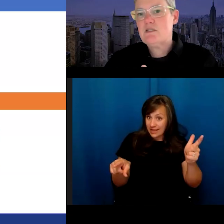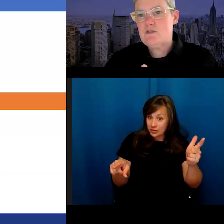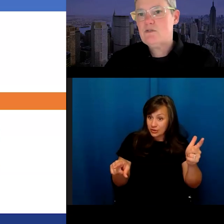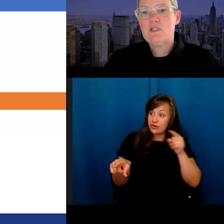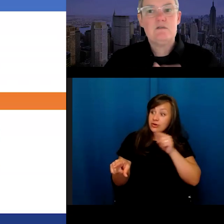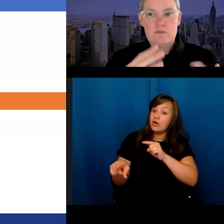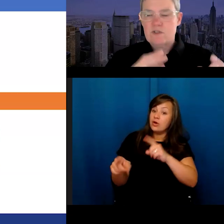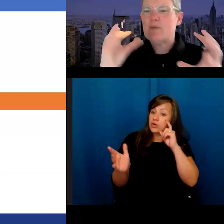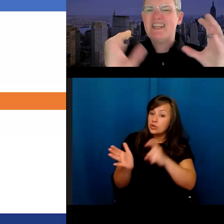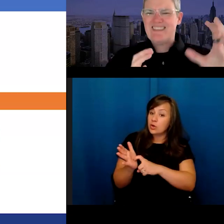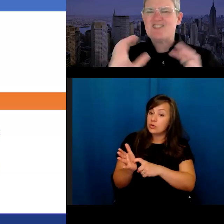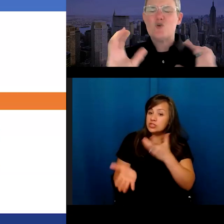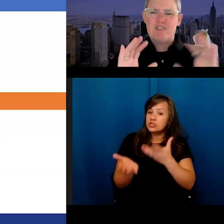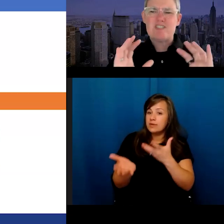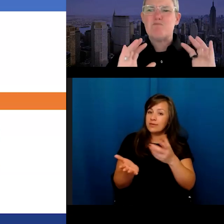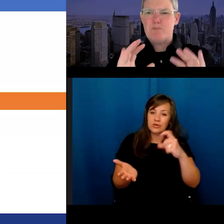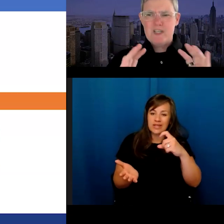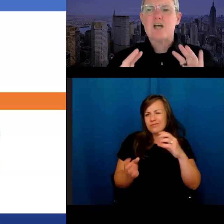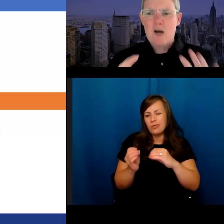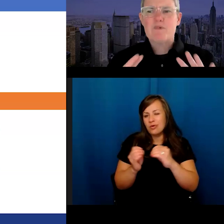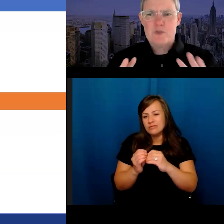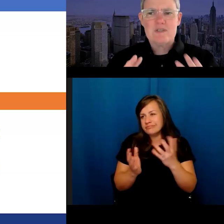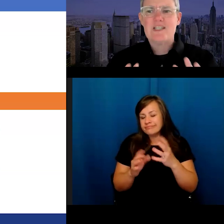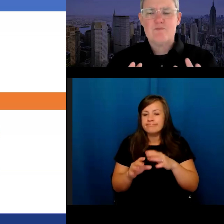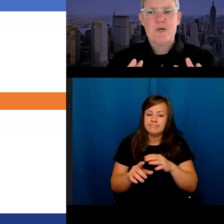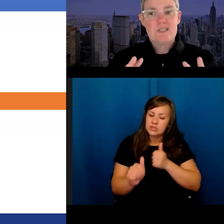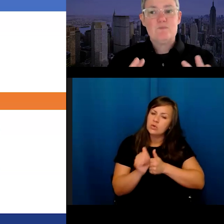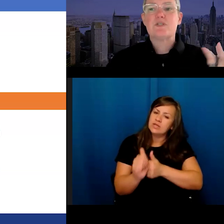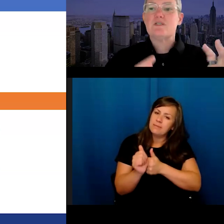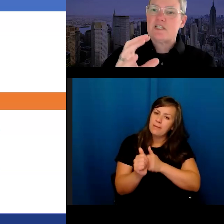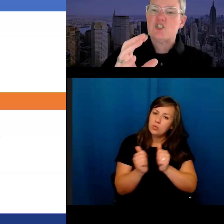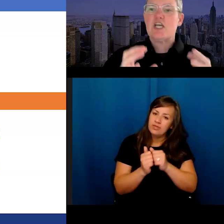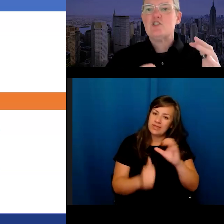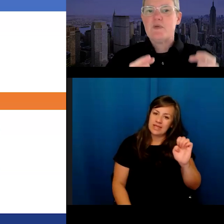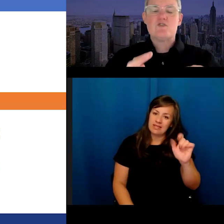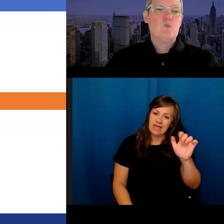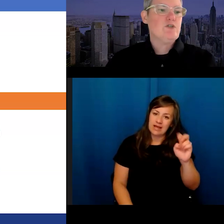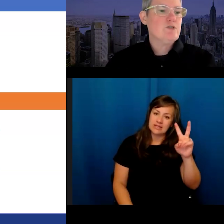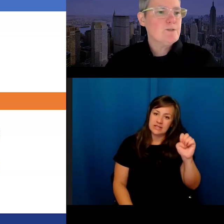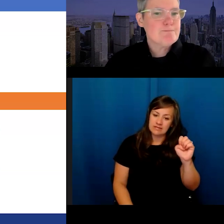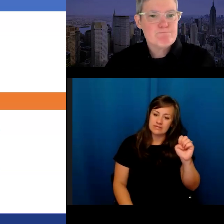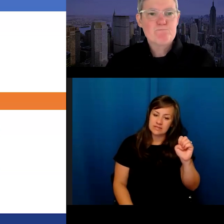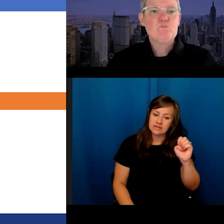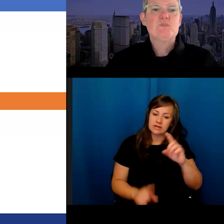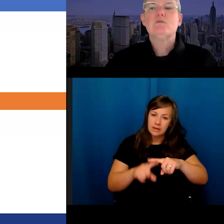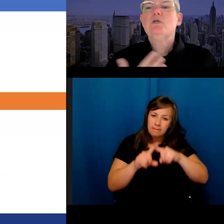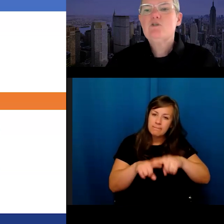you may see that you need 30. I mean, so just be on top of your elective bucket because it can change based on what you're